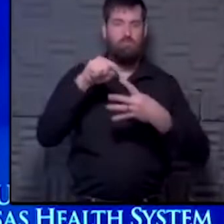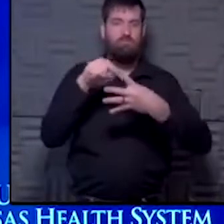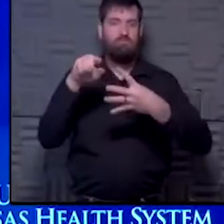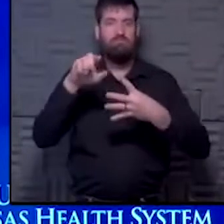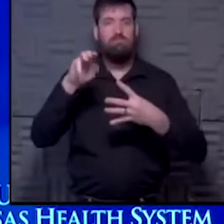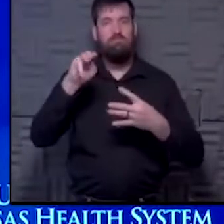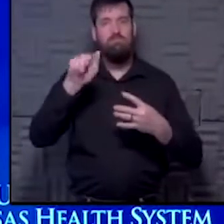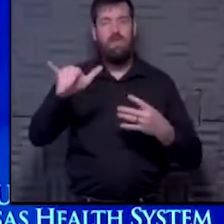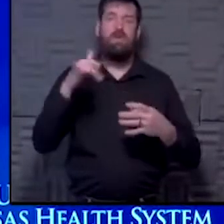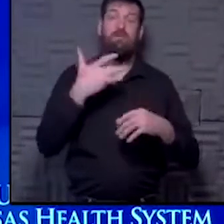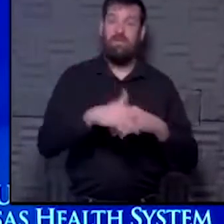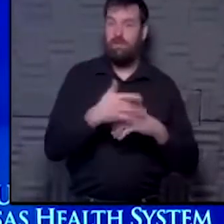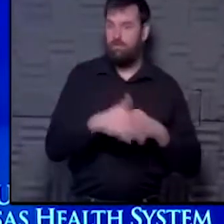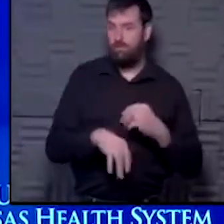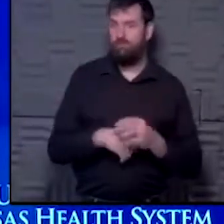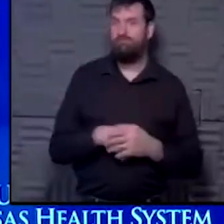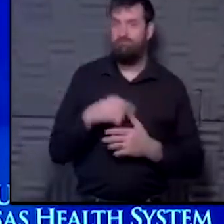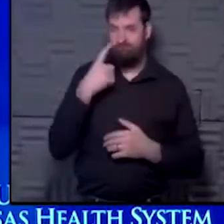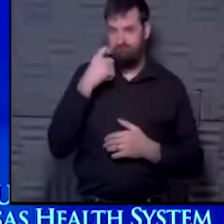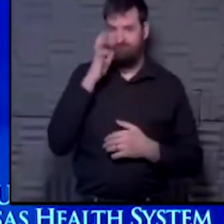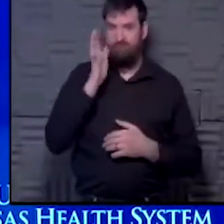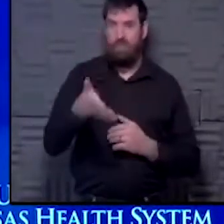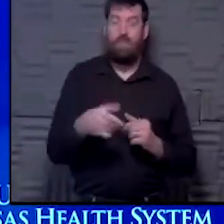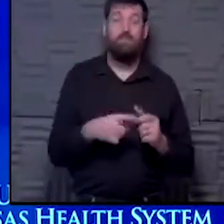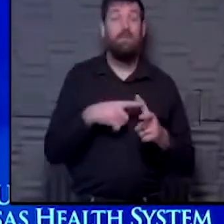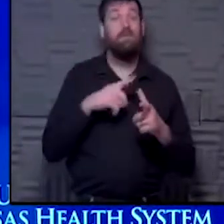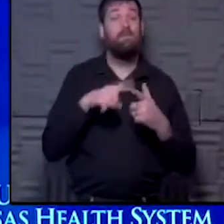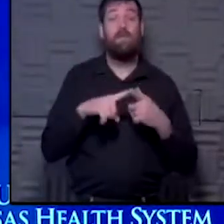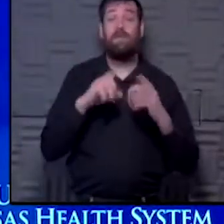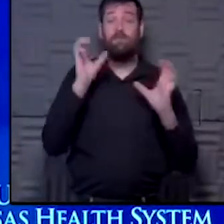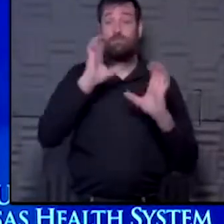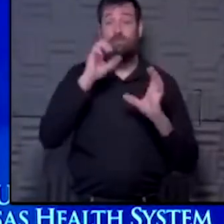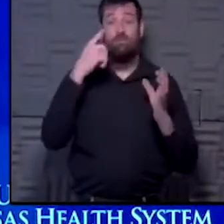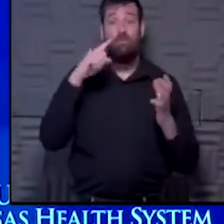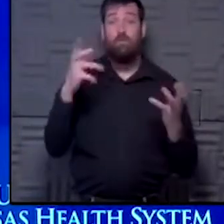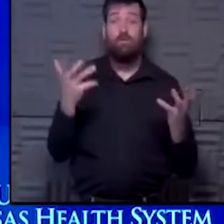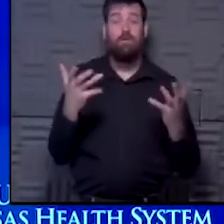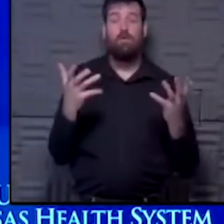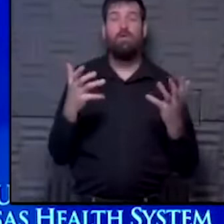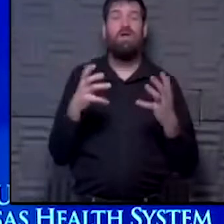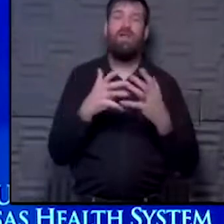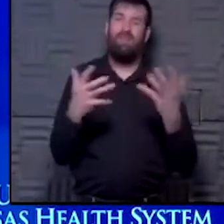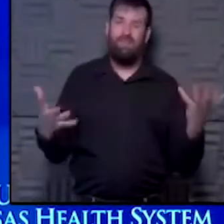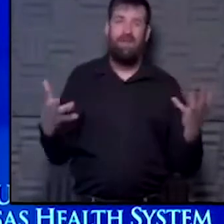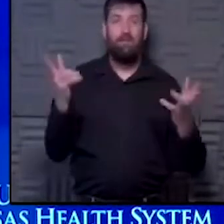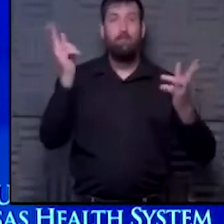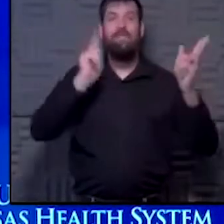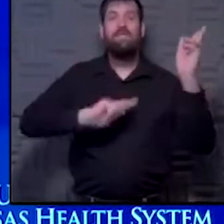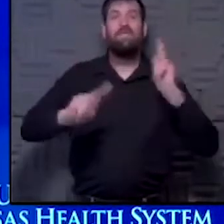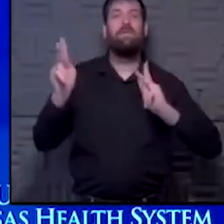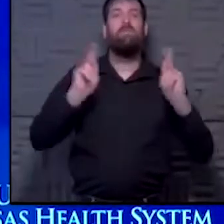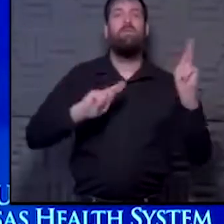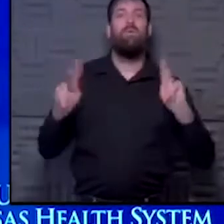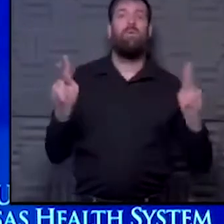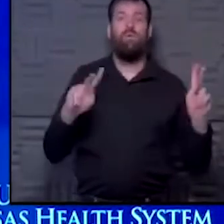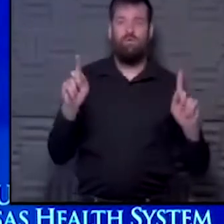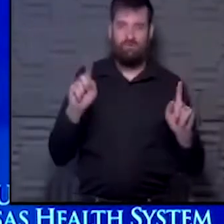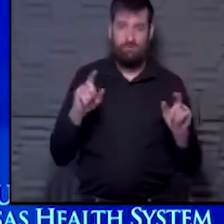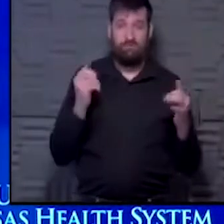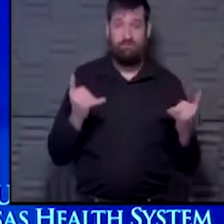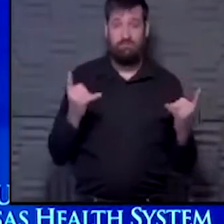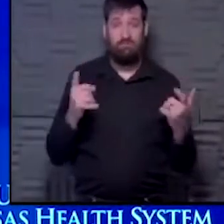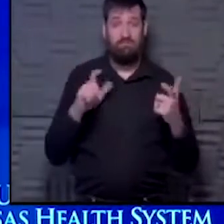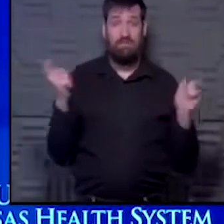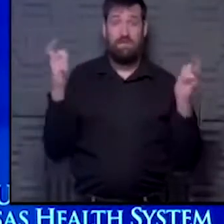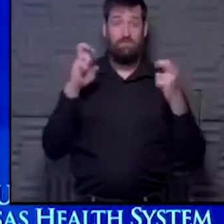a whole lot of vaccine, and then what we're going to be in search of is a whole lot of arms. Because right now, the biggest problem